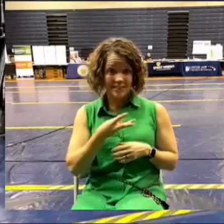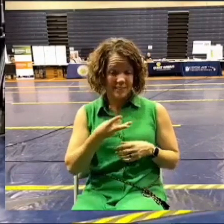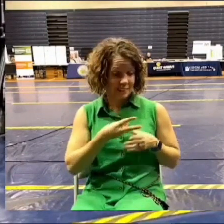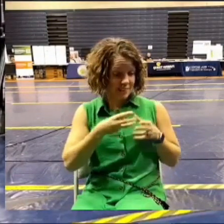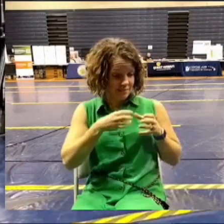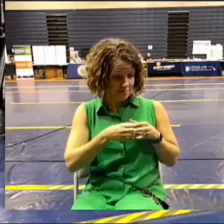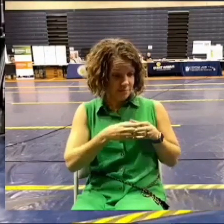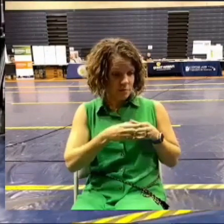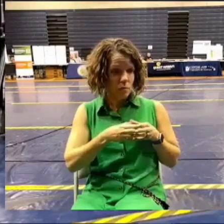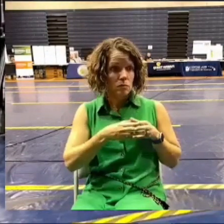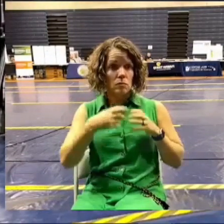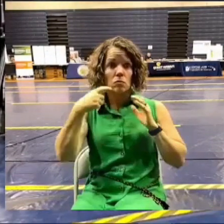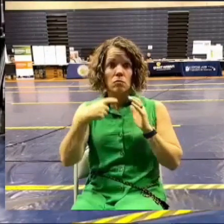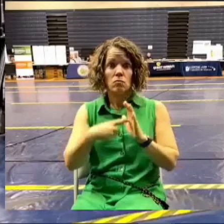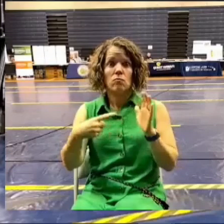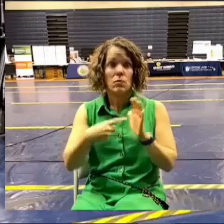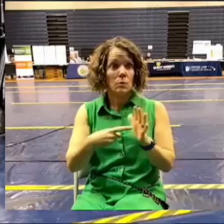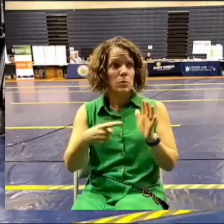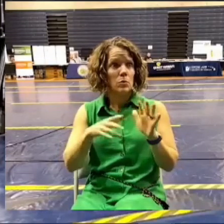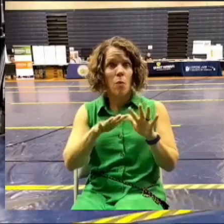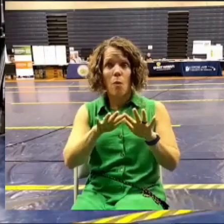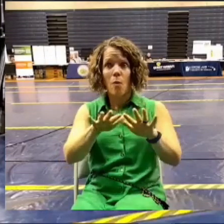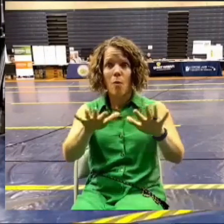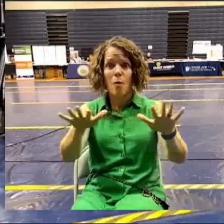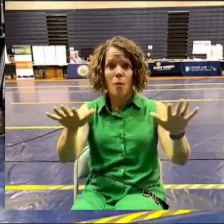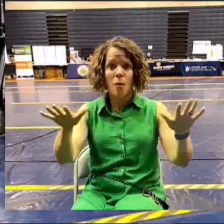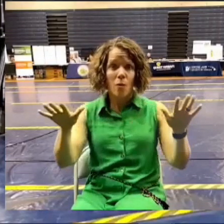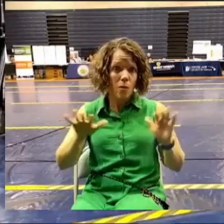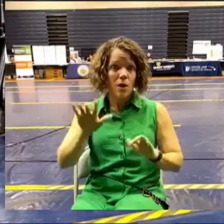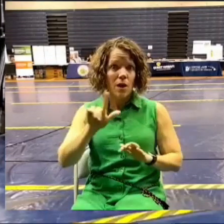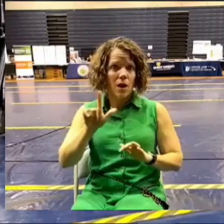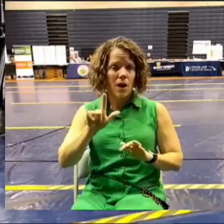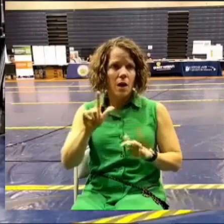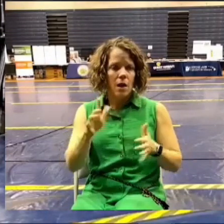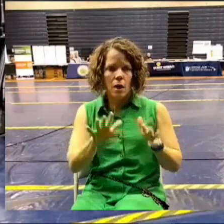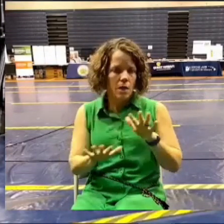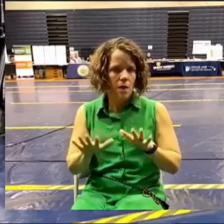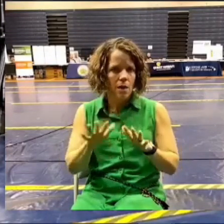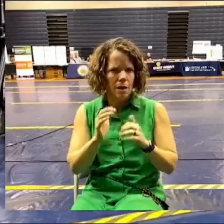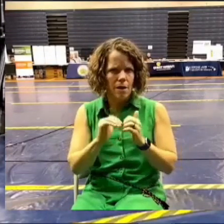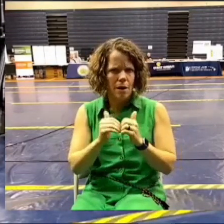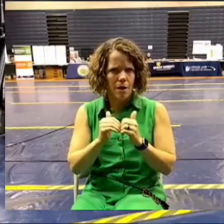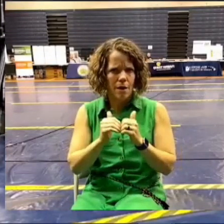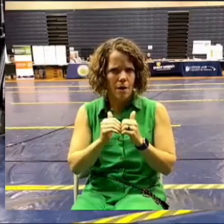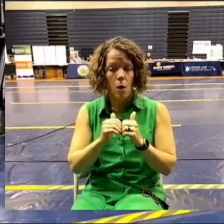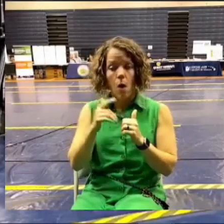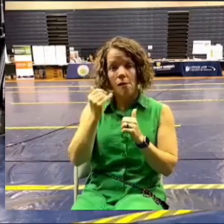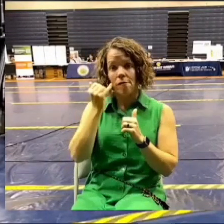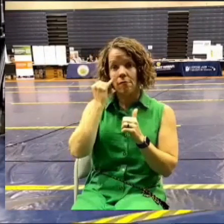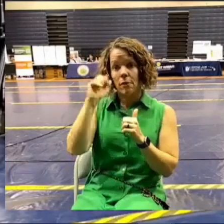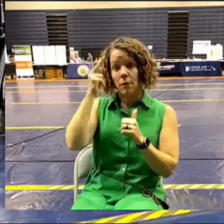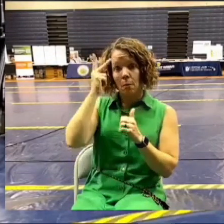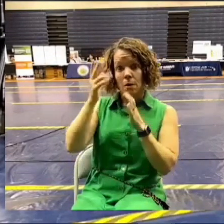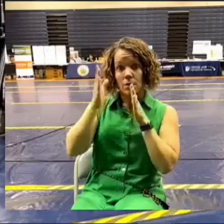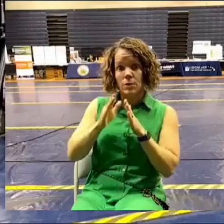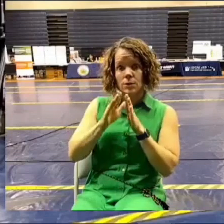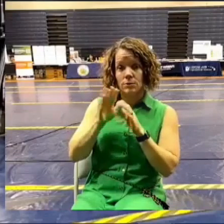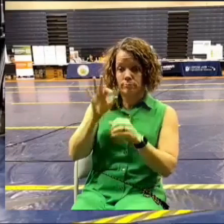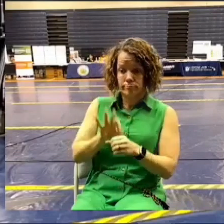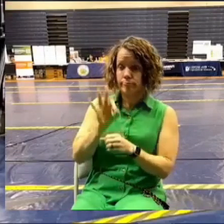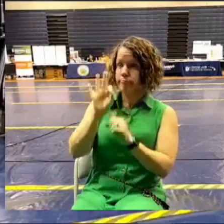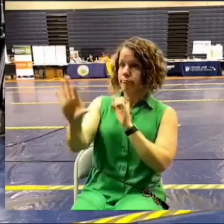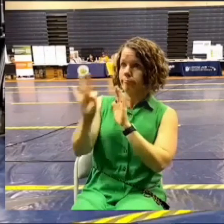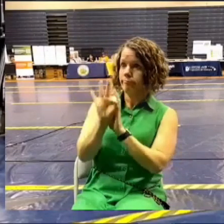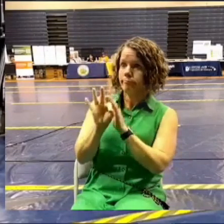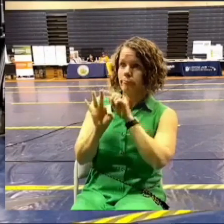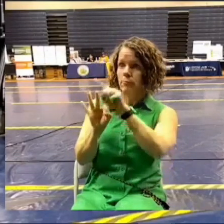replicate the voices of many, or let alone be an elected official to make the decisions for everybody. And so we try to delegate,